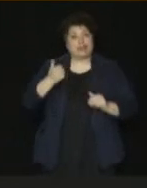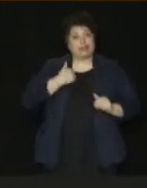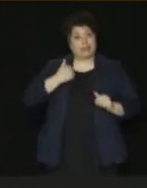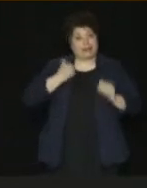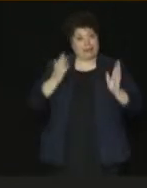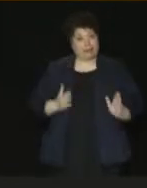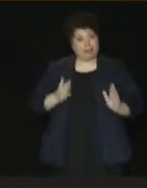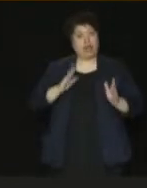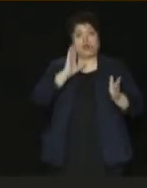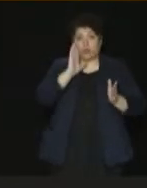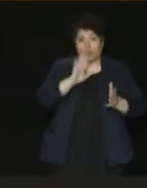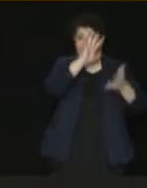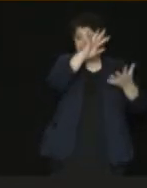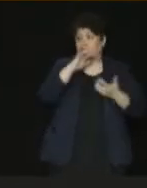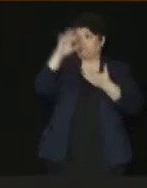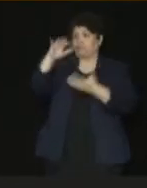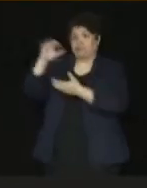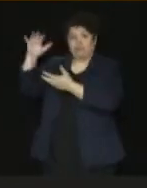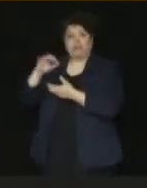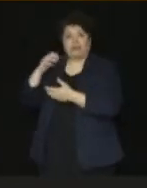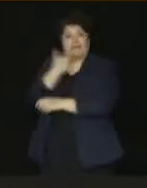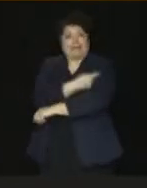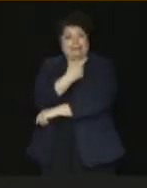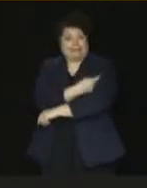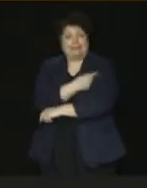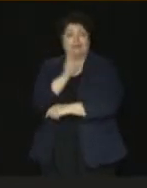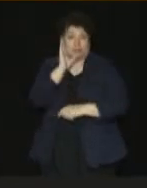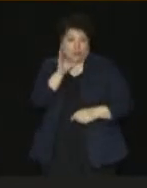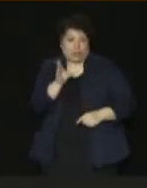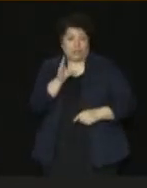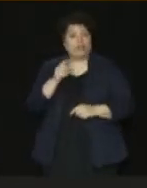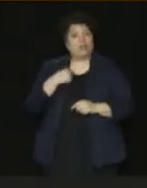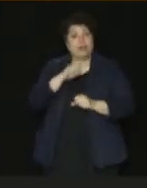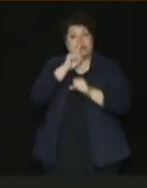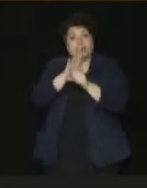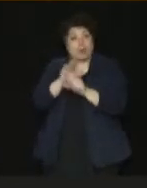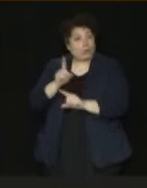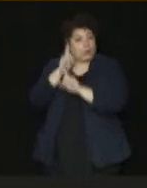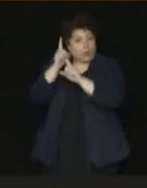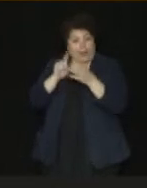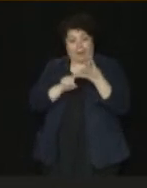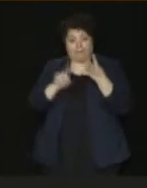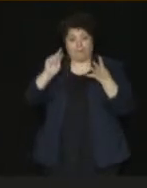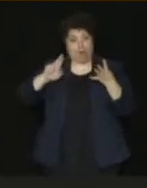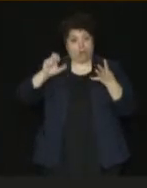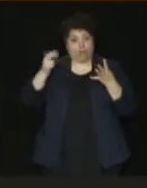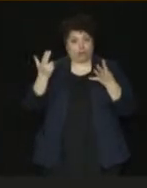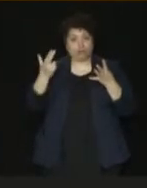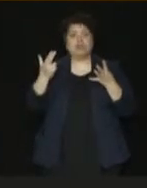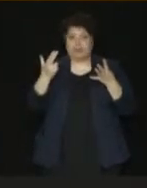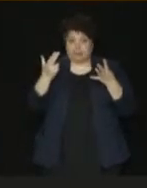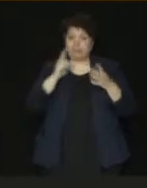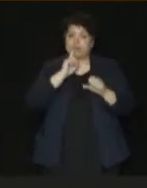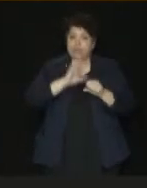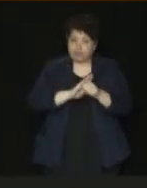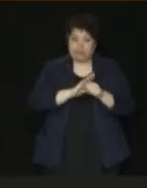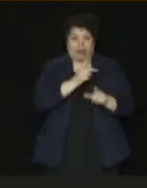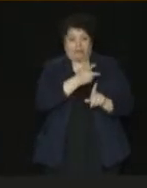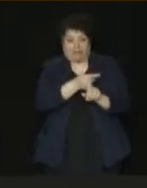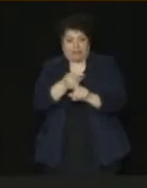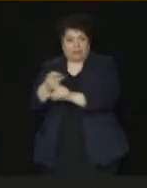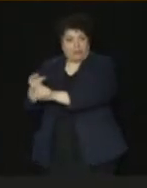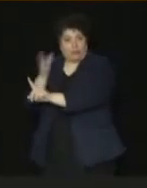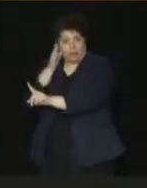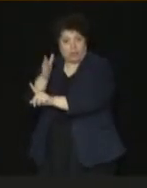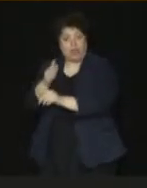vaccines quickly. We are going to hit our targets for the end of March, and we're also going to ensure that all Canadians who want